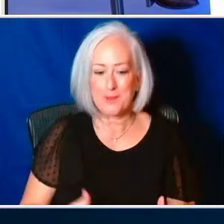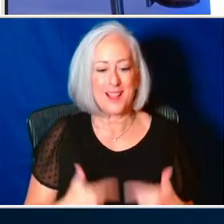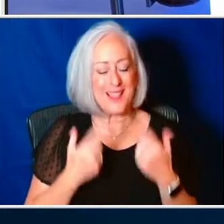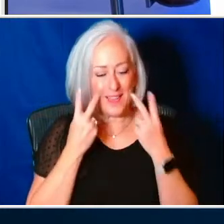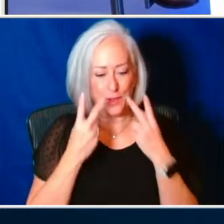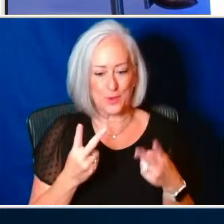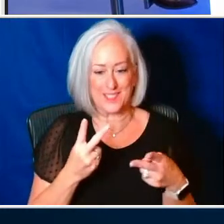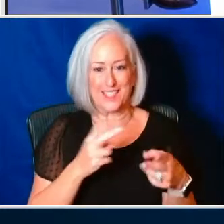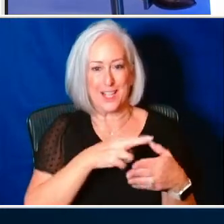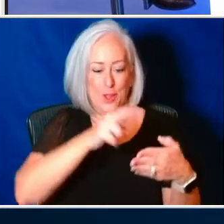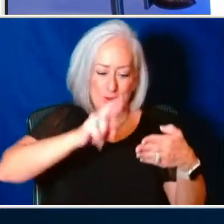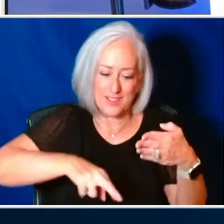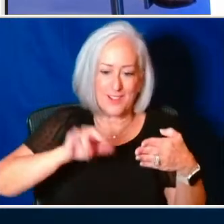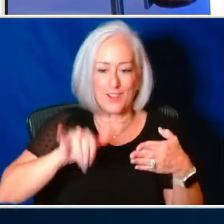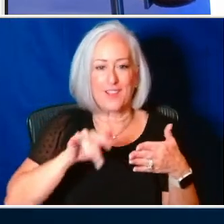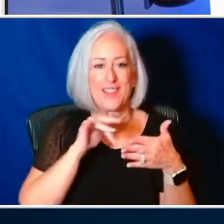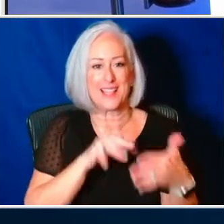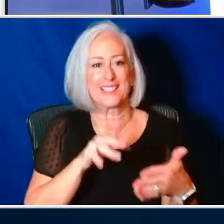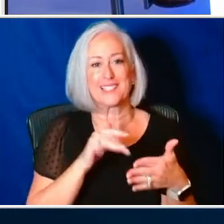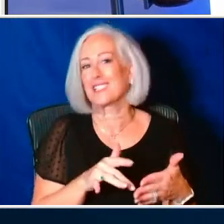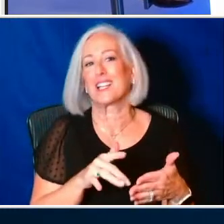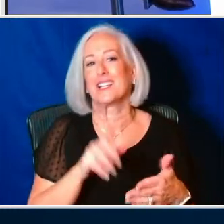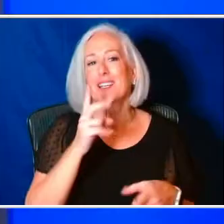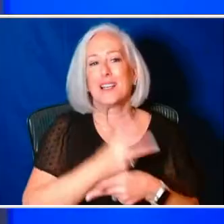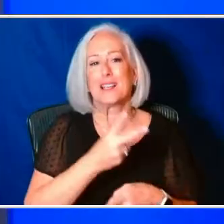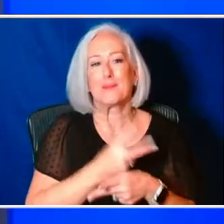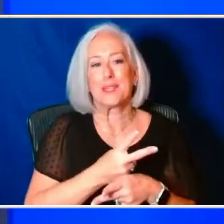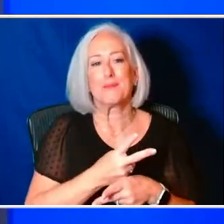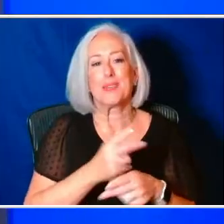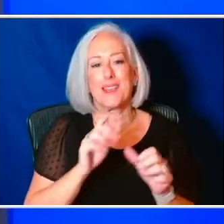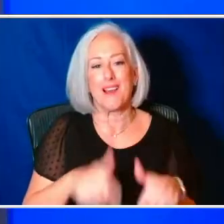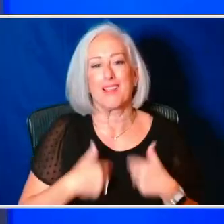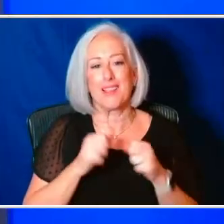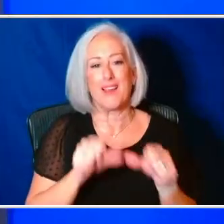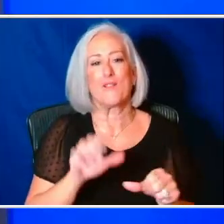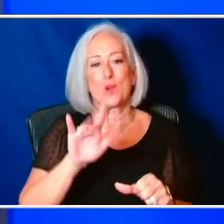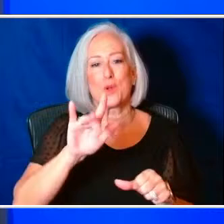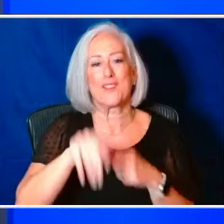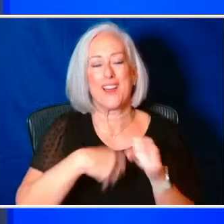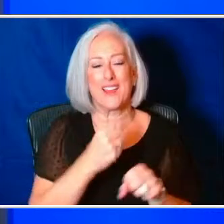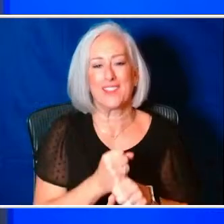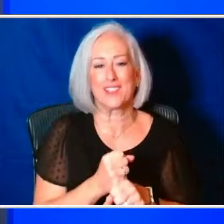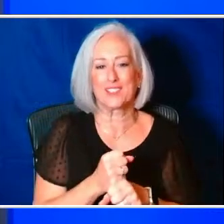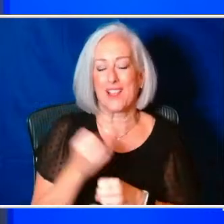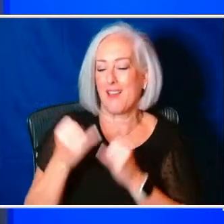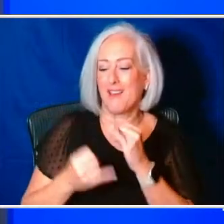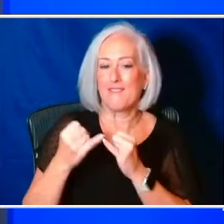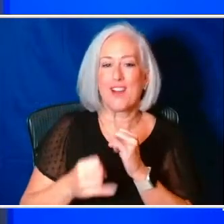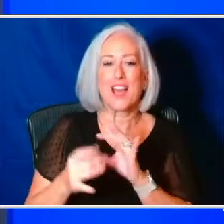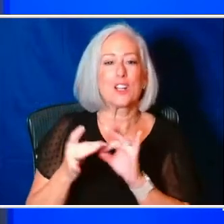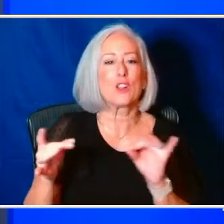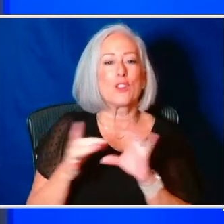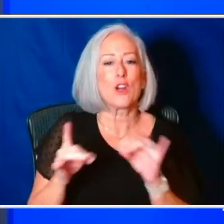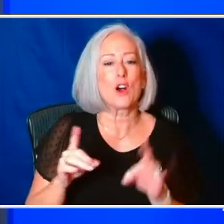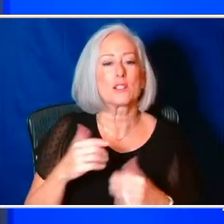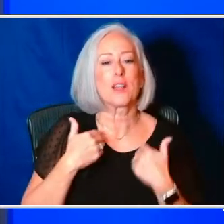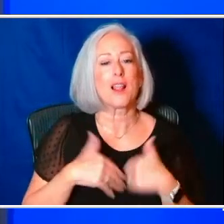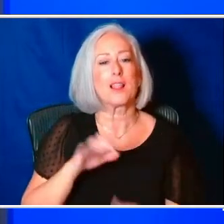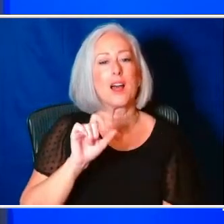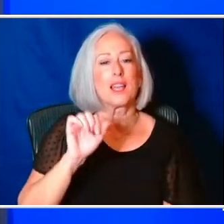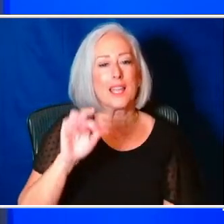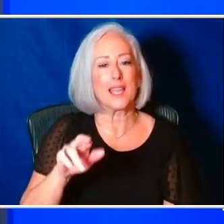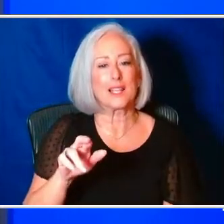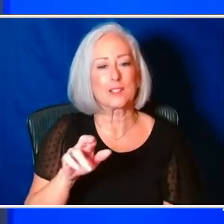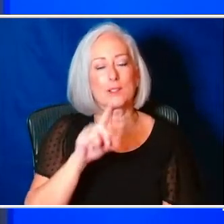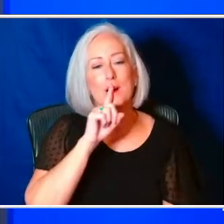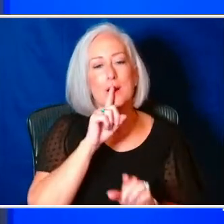that means you guys got to keep me alive for another 25 years. Yeah, so some final thoughts is that lung cancer is a silent killer. Unfortunately, a